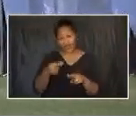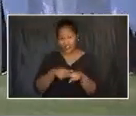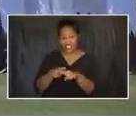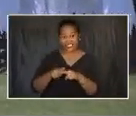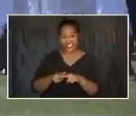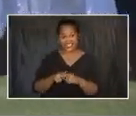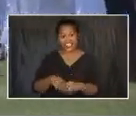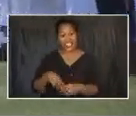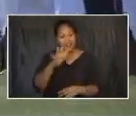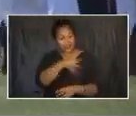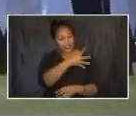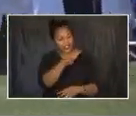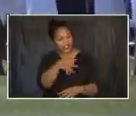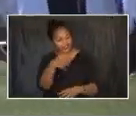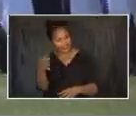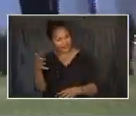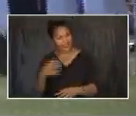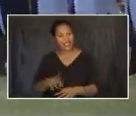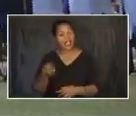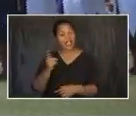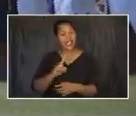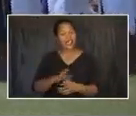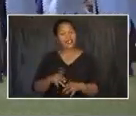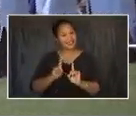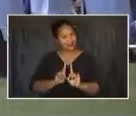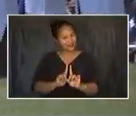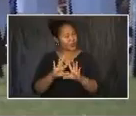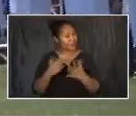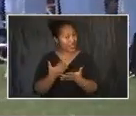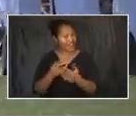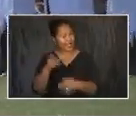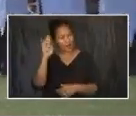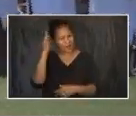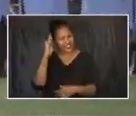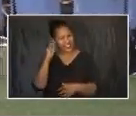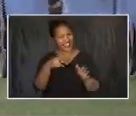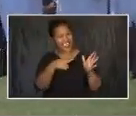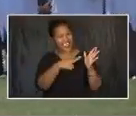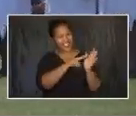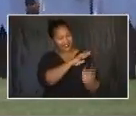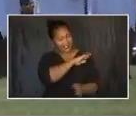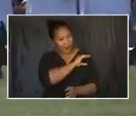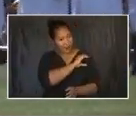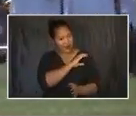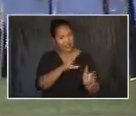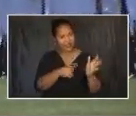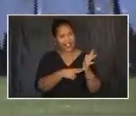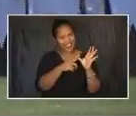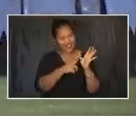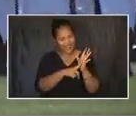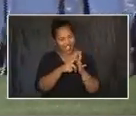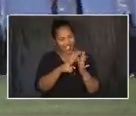tu bakina na nonra be buka nditi to mai Lieutenant Colonel Penioni Naliva.